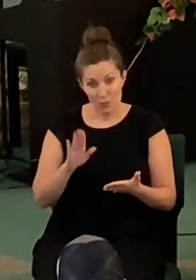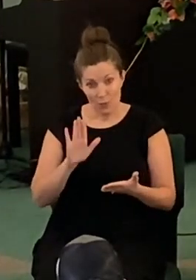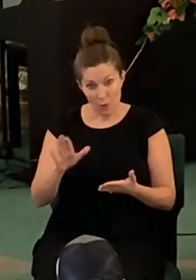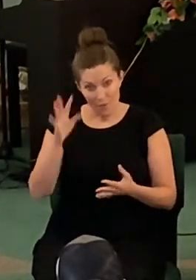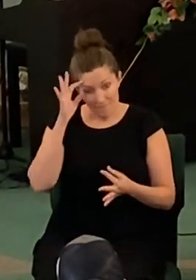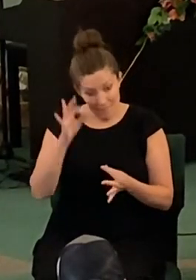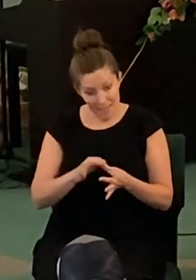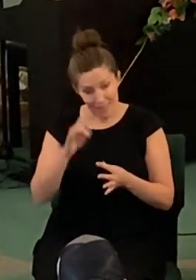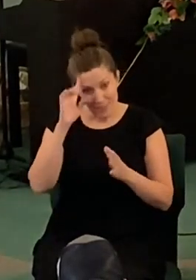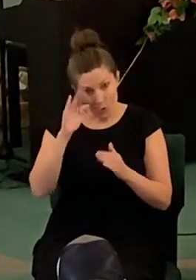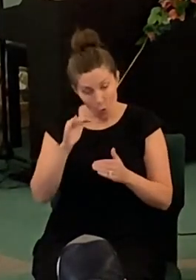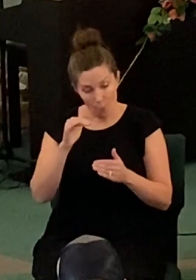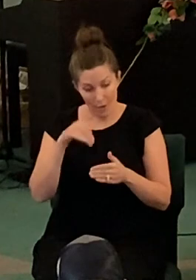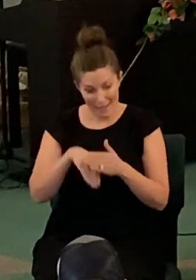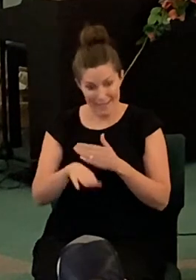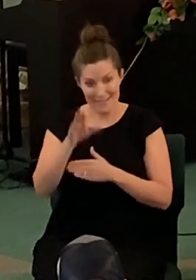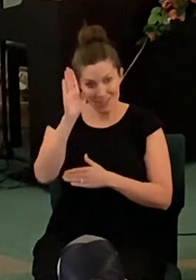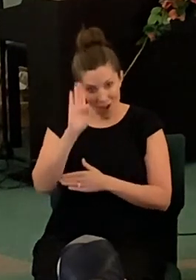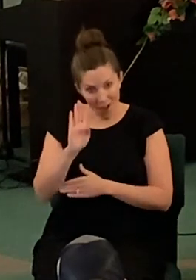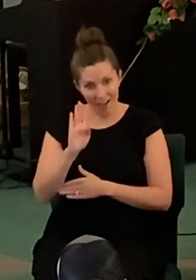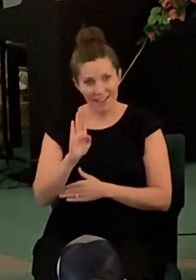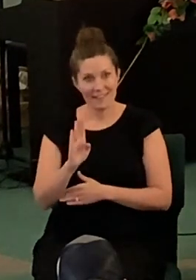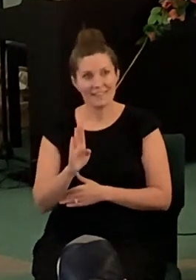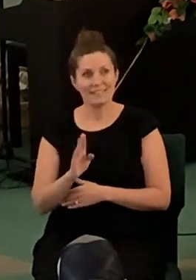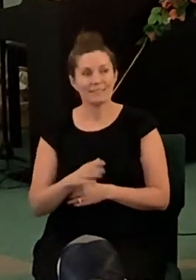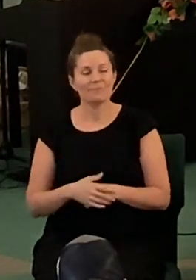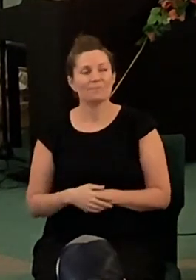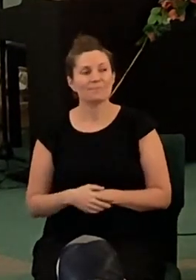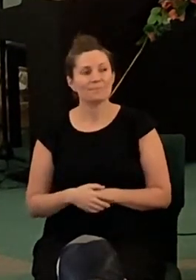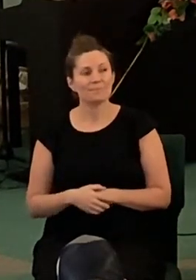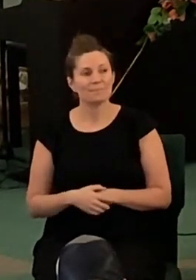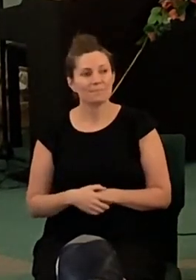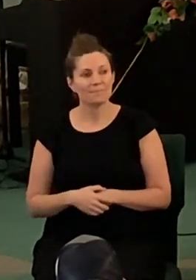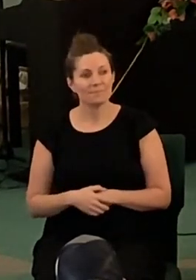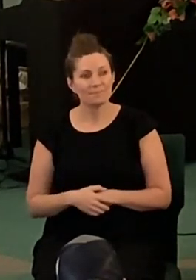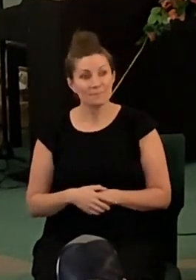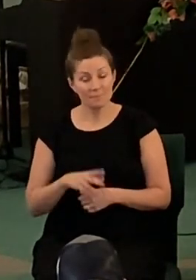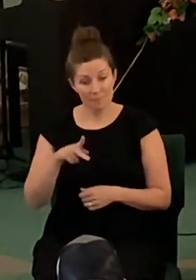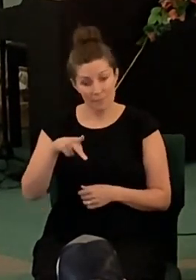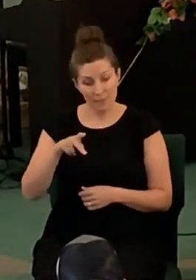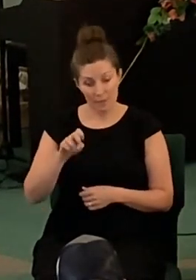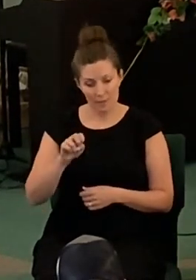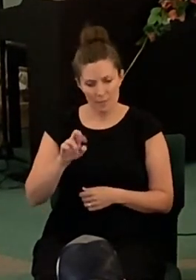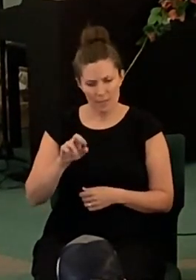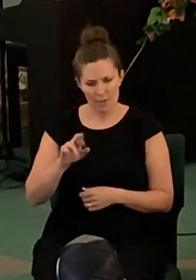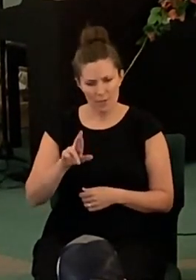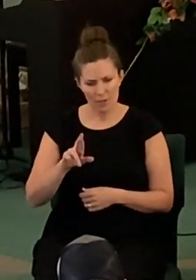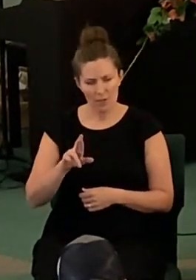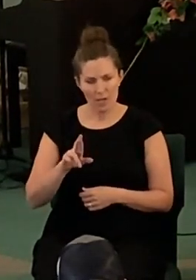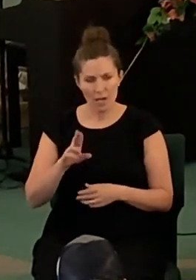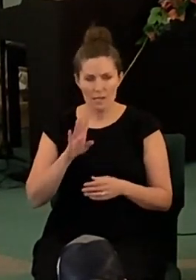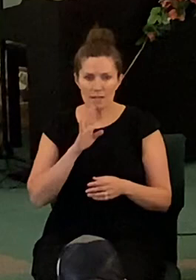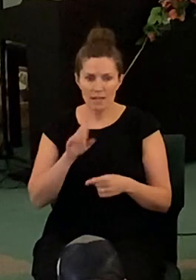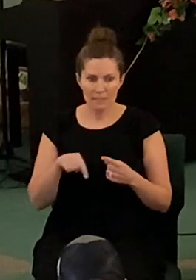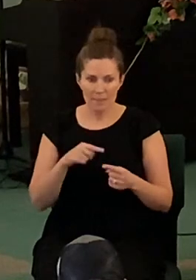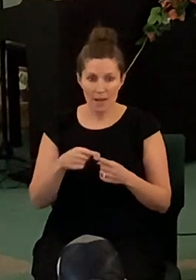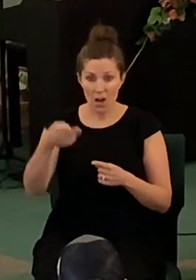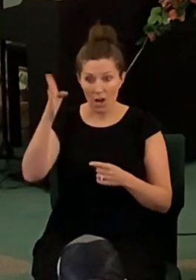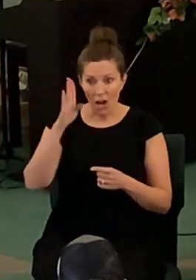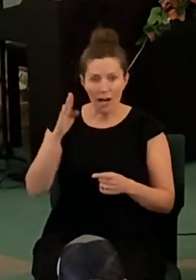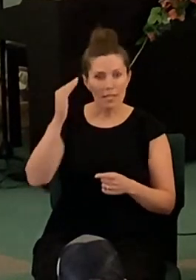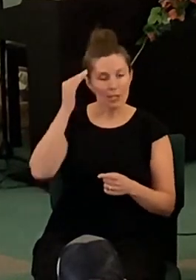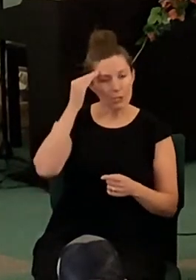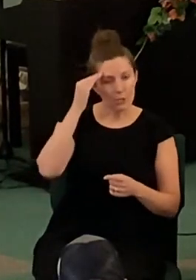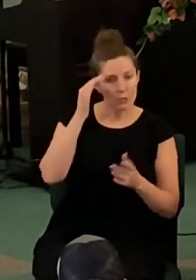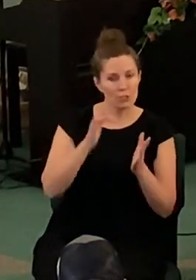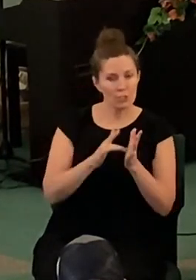God. Peter references how God the Father foreknew Jesus. There is this kind of active involvement and planning